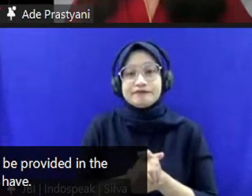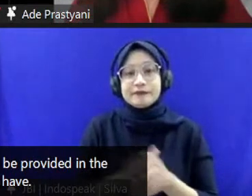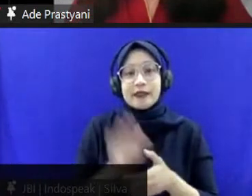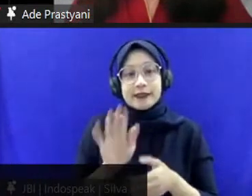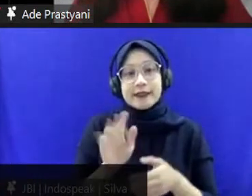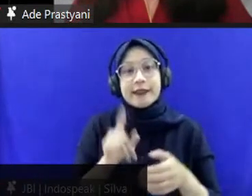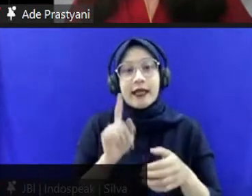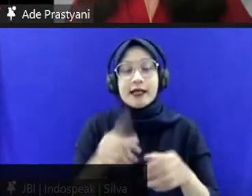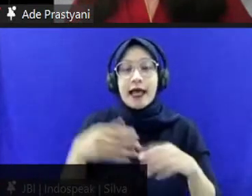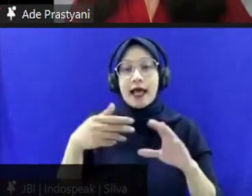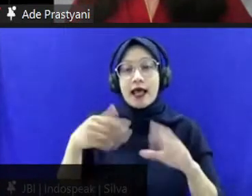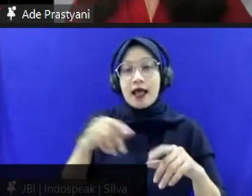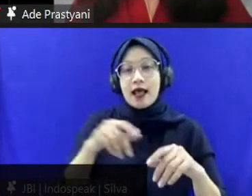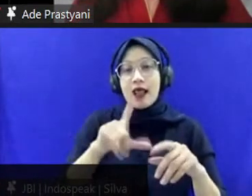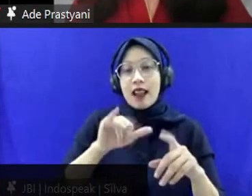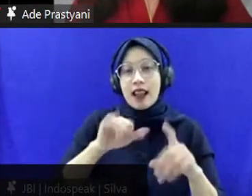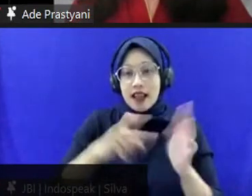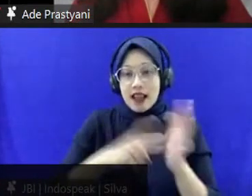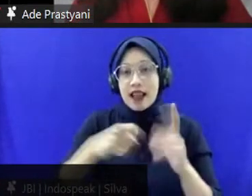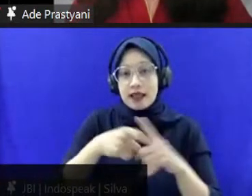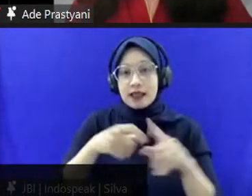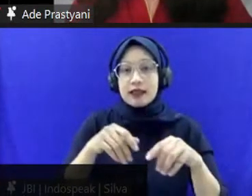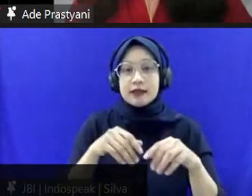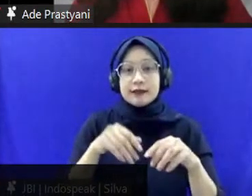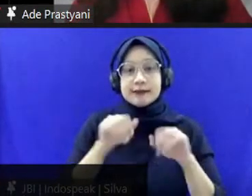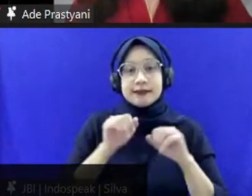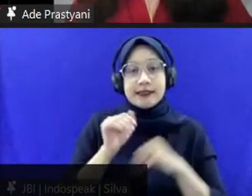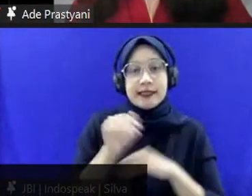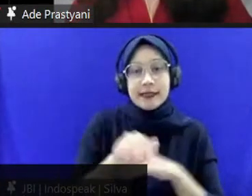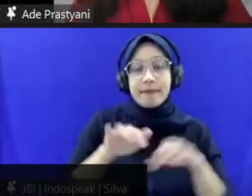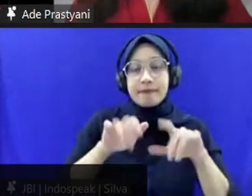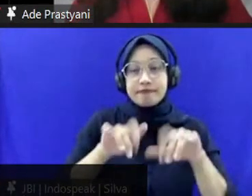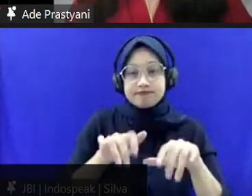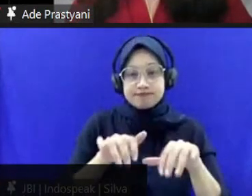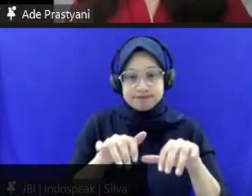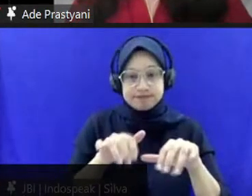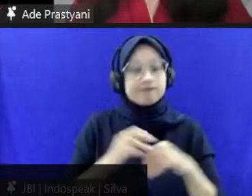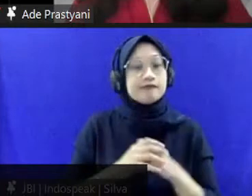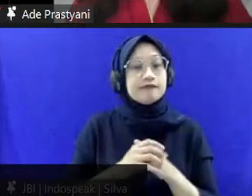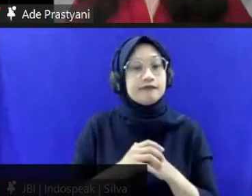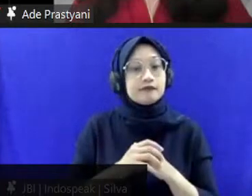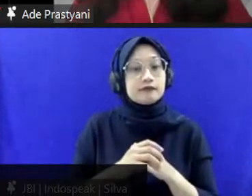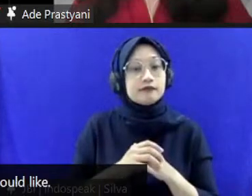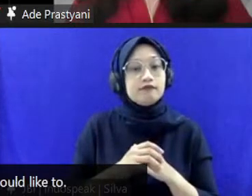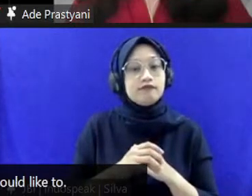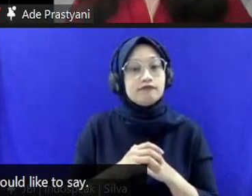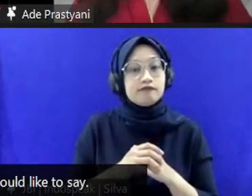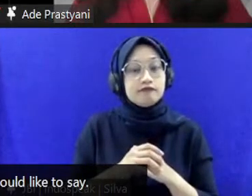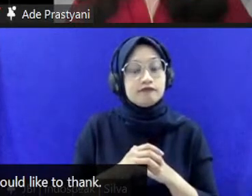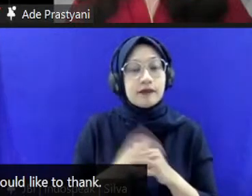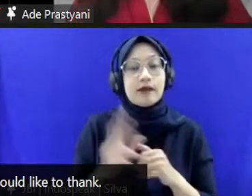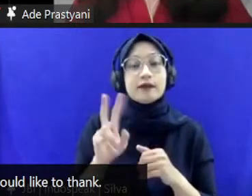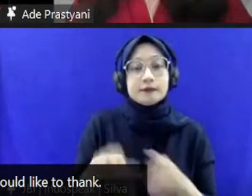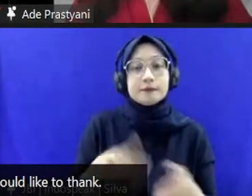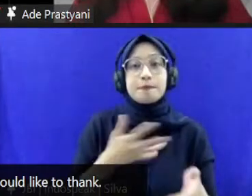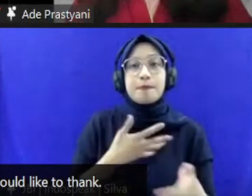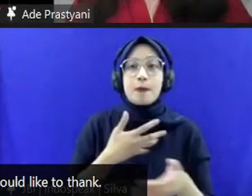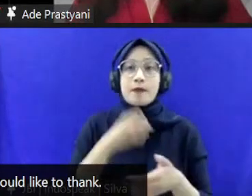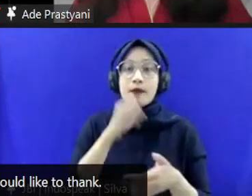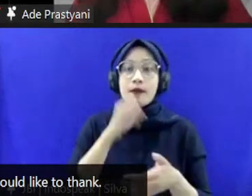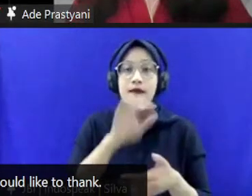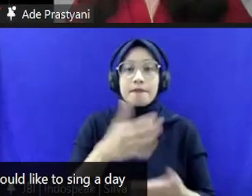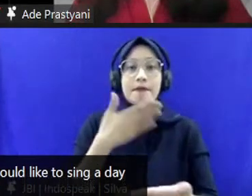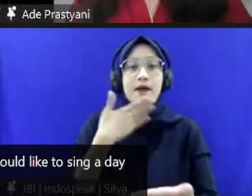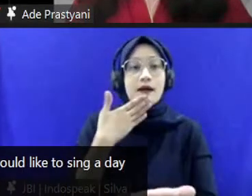right. So that's it. That's the link. Again, I would like to thank Ade